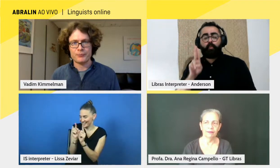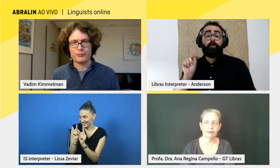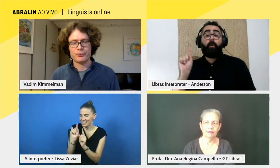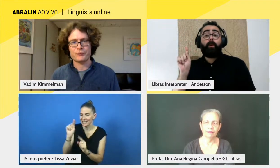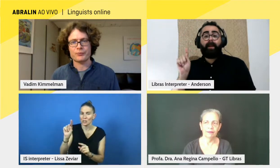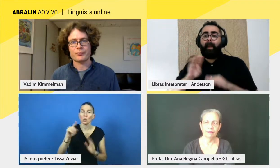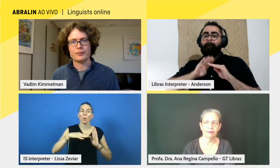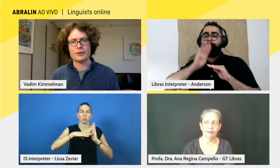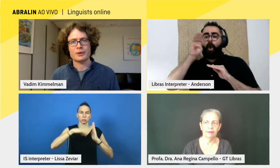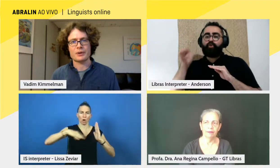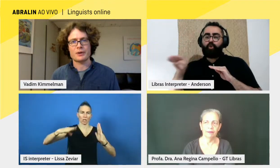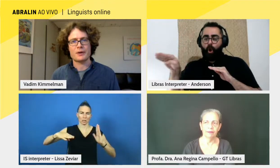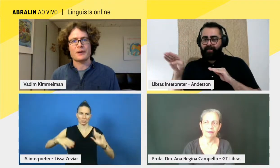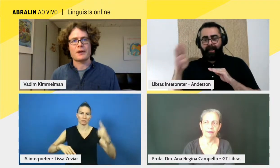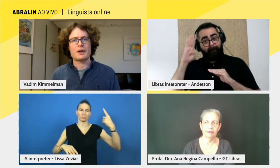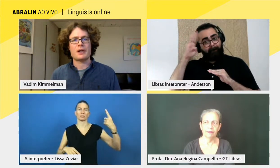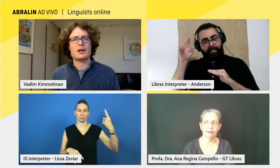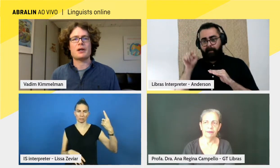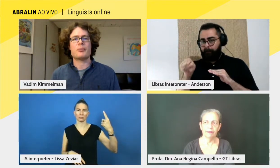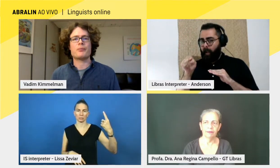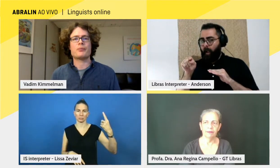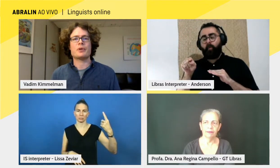criterion.